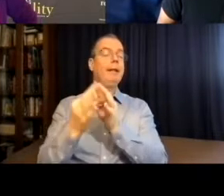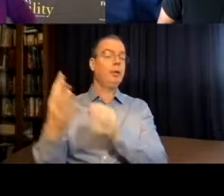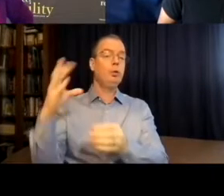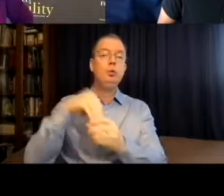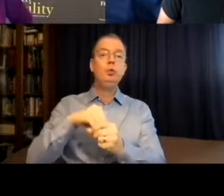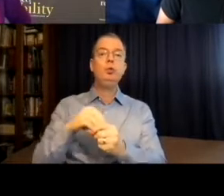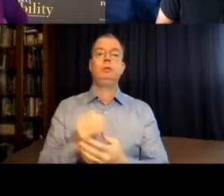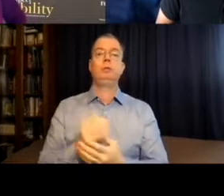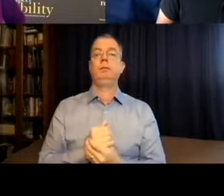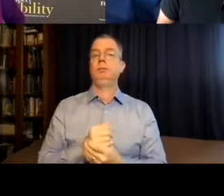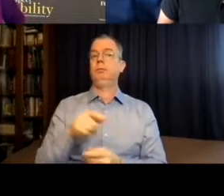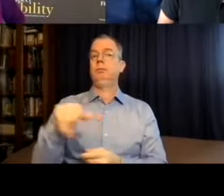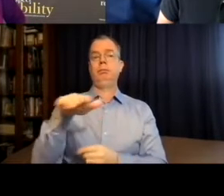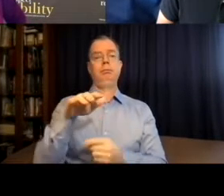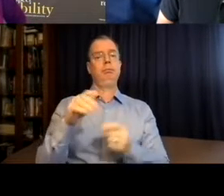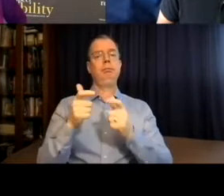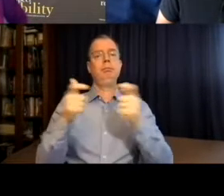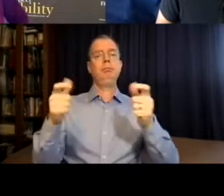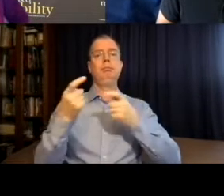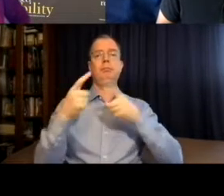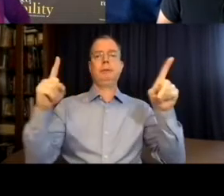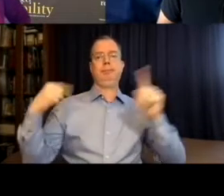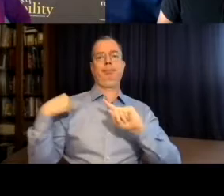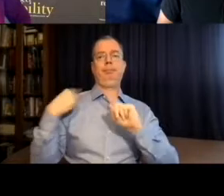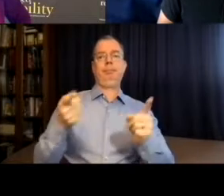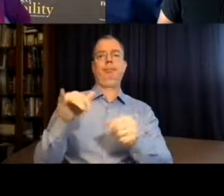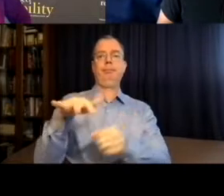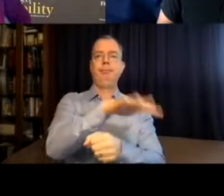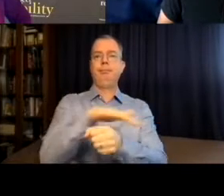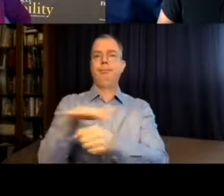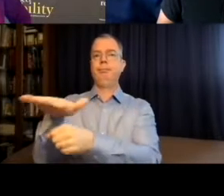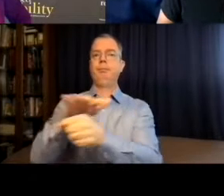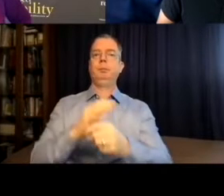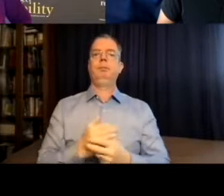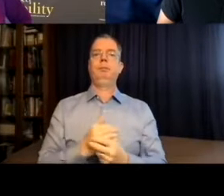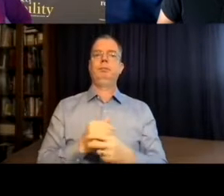development, and faith inclusion. There's been some major